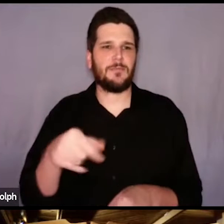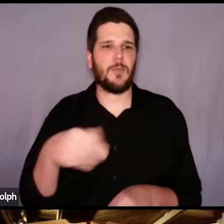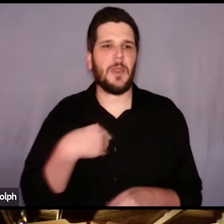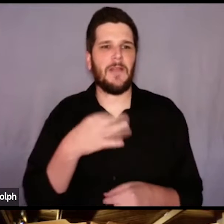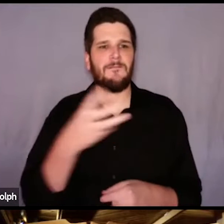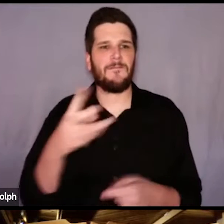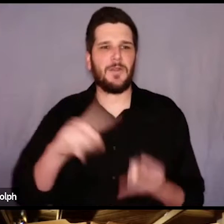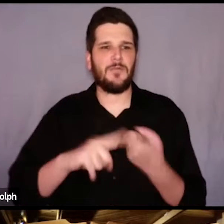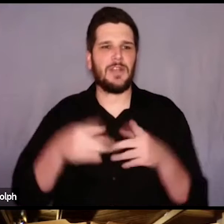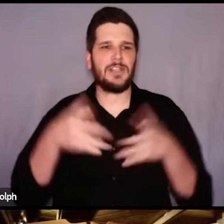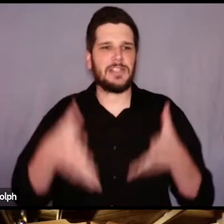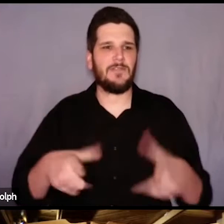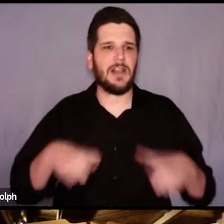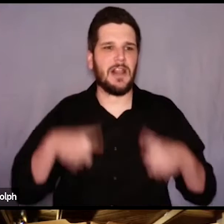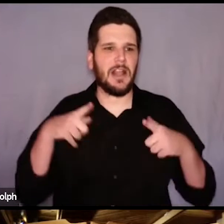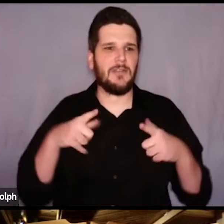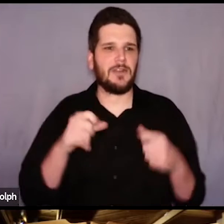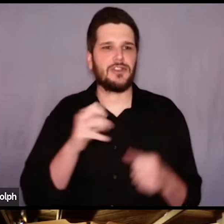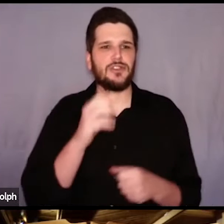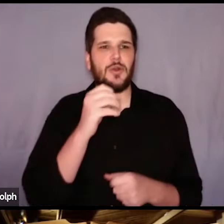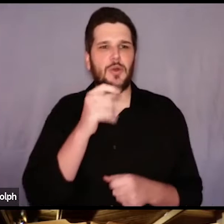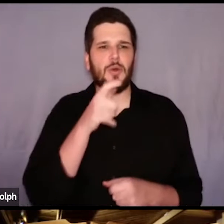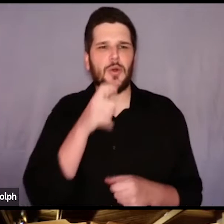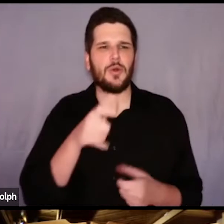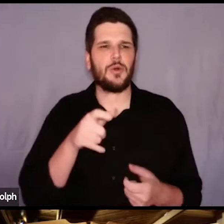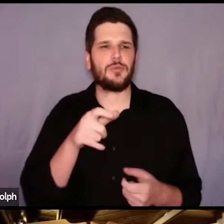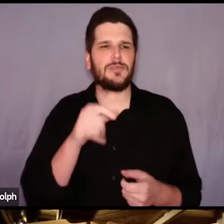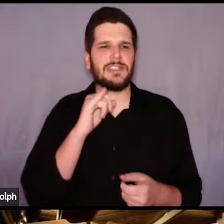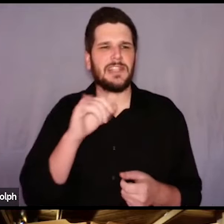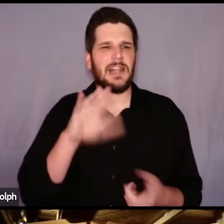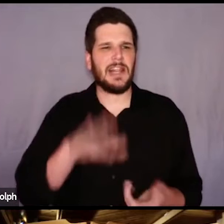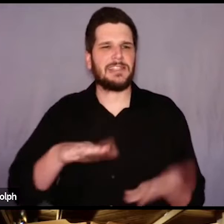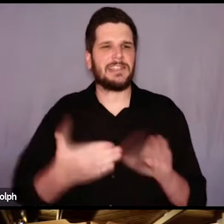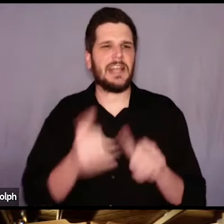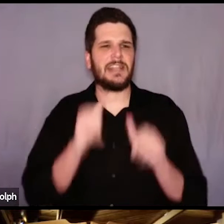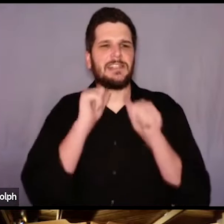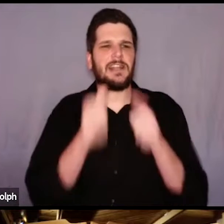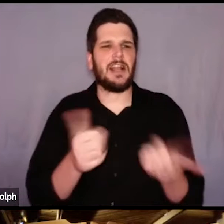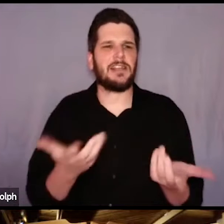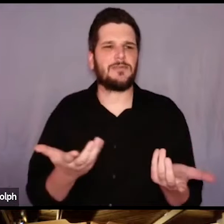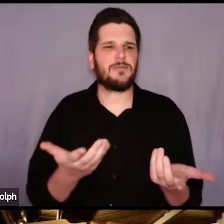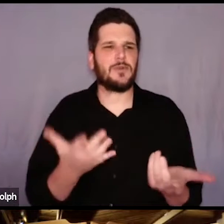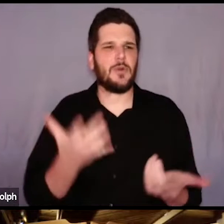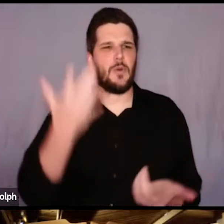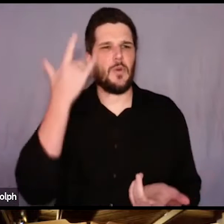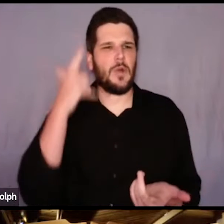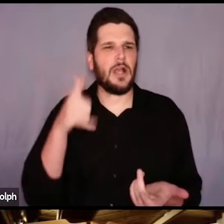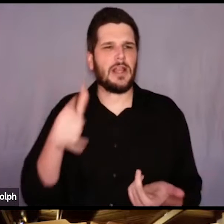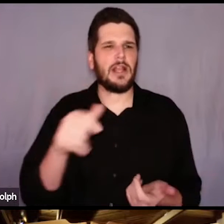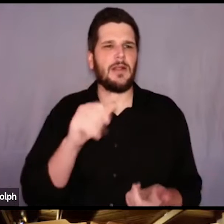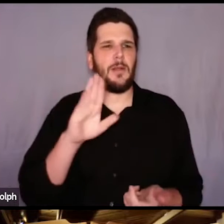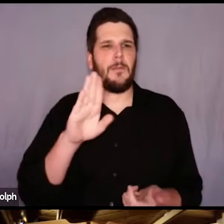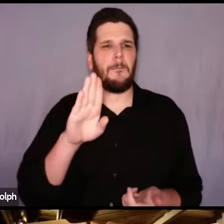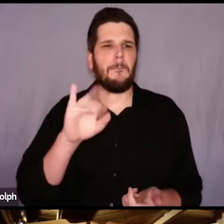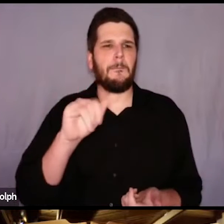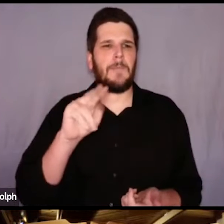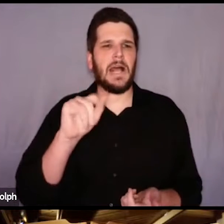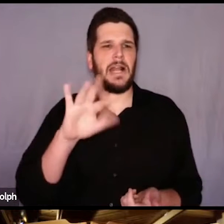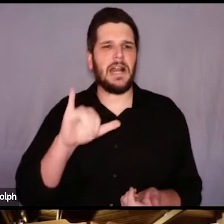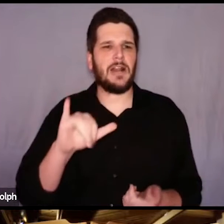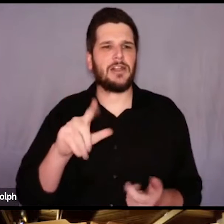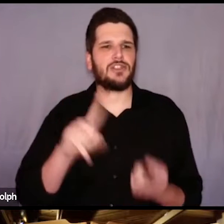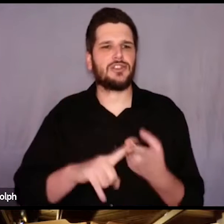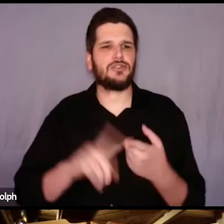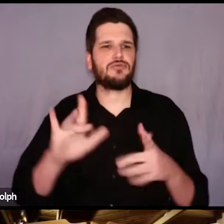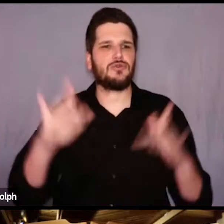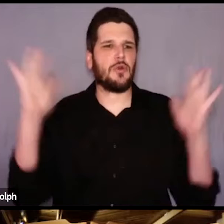me. I'm read as everything they hate. When I show up at the hospital gate, I'm in the crosshairs of a country that is preloaded with ableism and racism